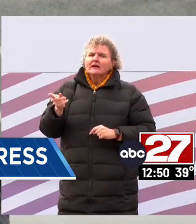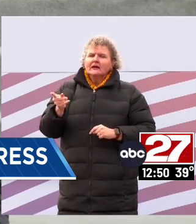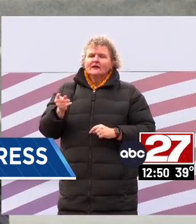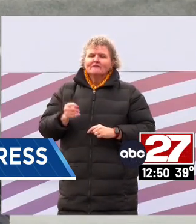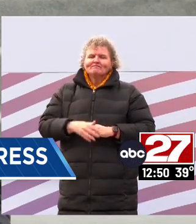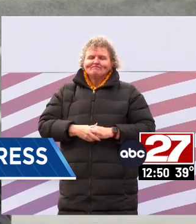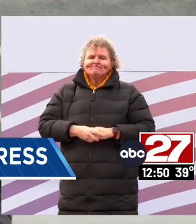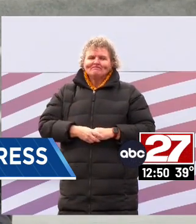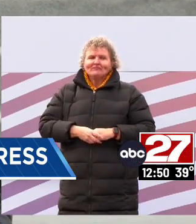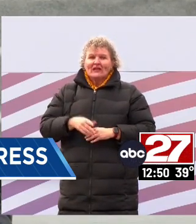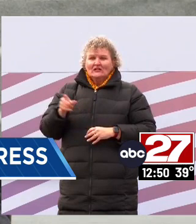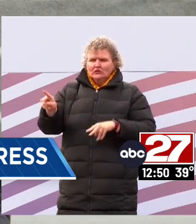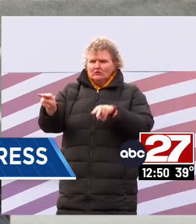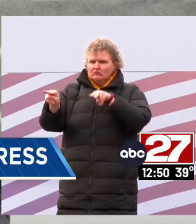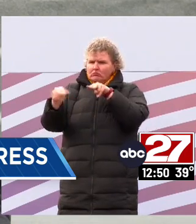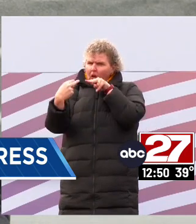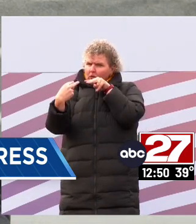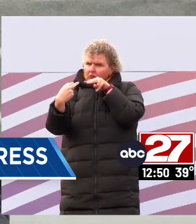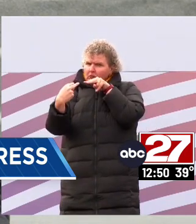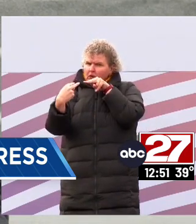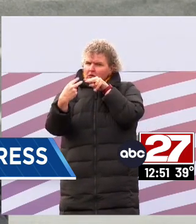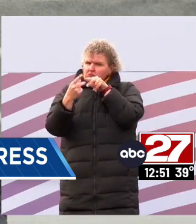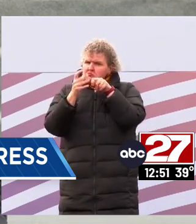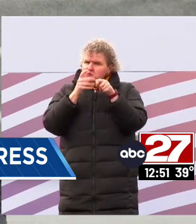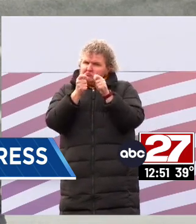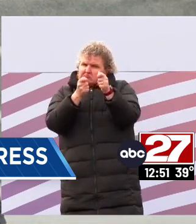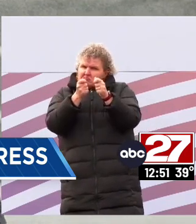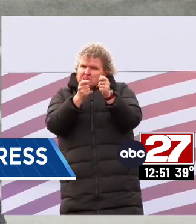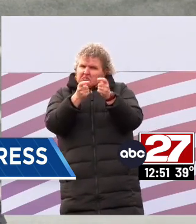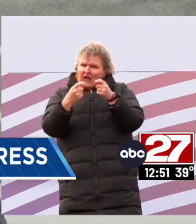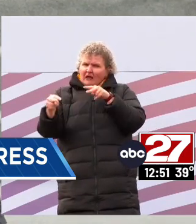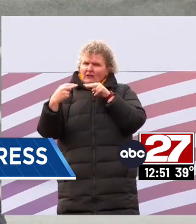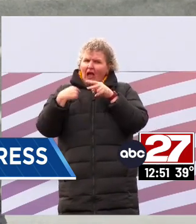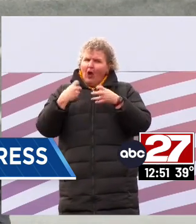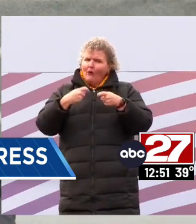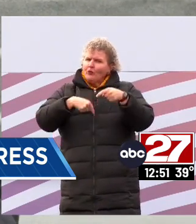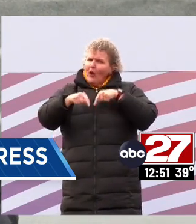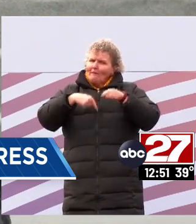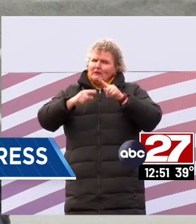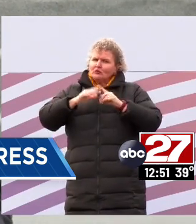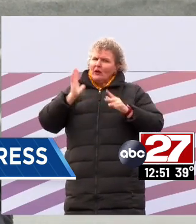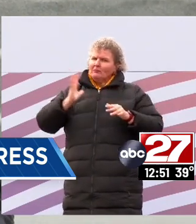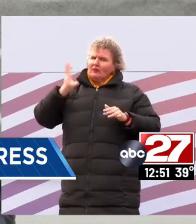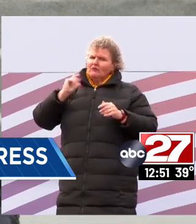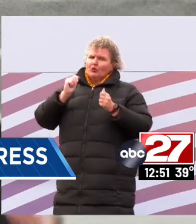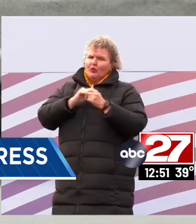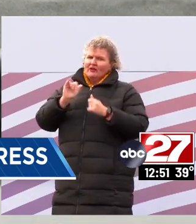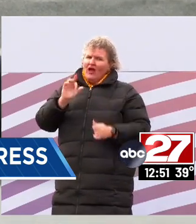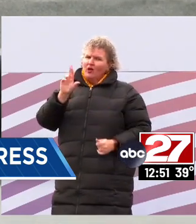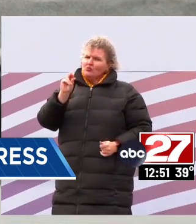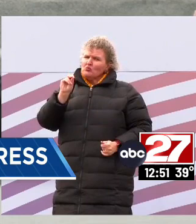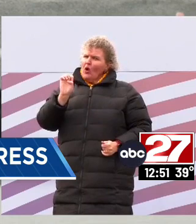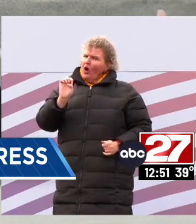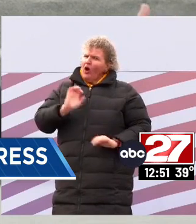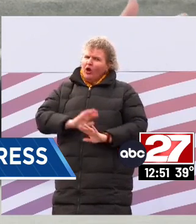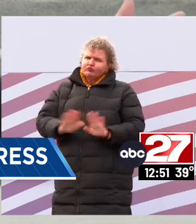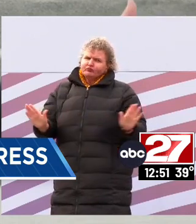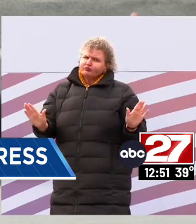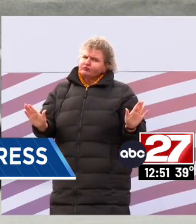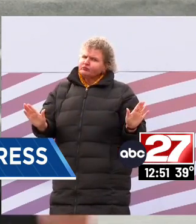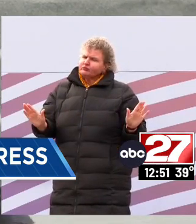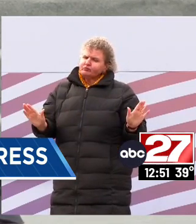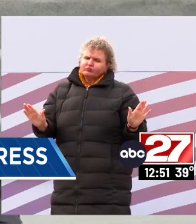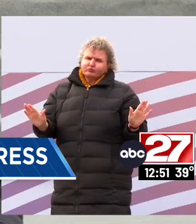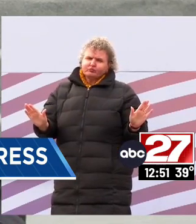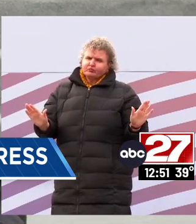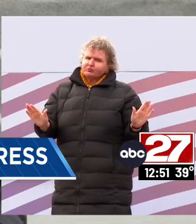she looked me in the eye and she said, "Do not let us go back to what it was like before Roe." And thanks to so many of you here